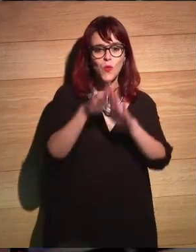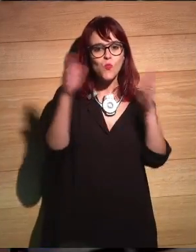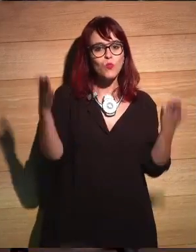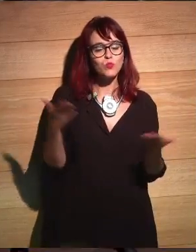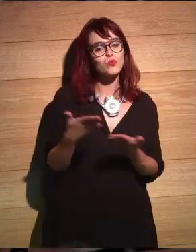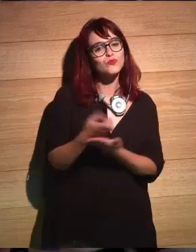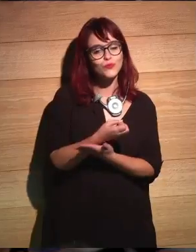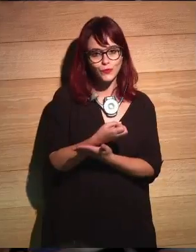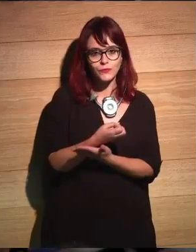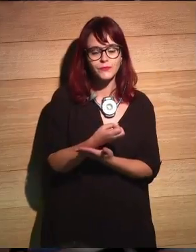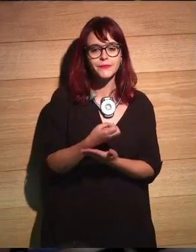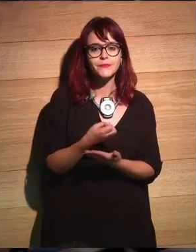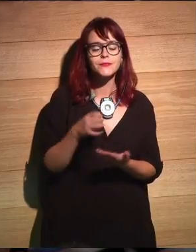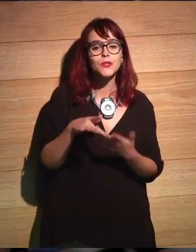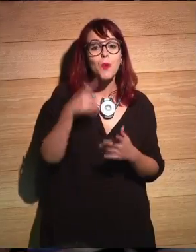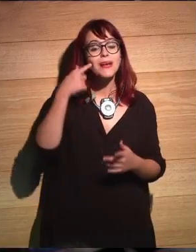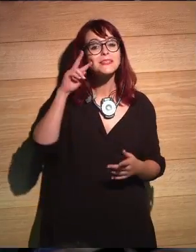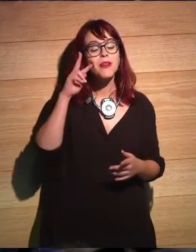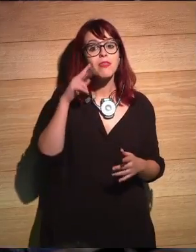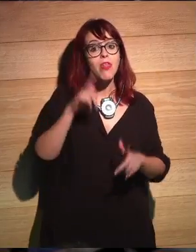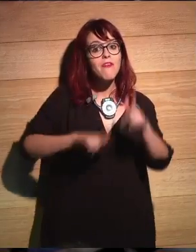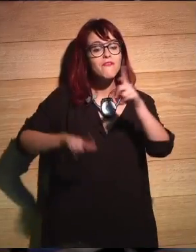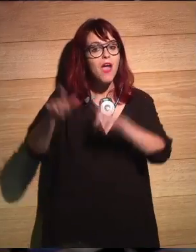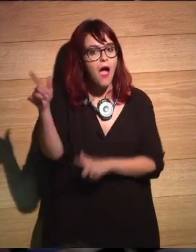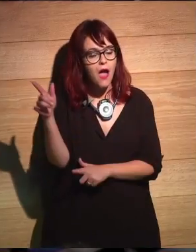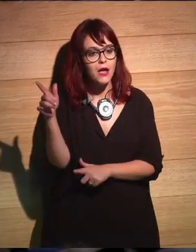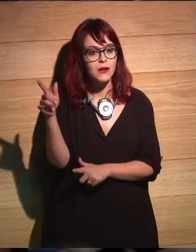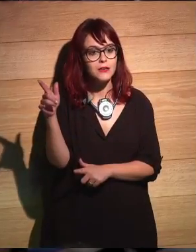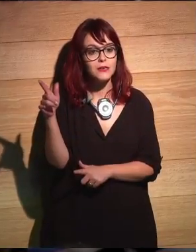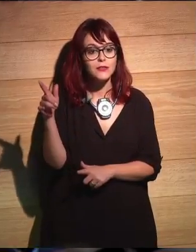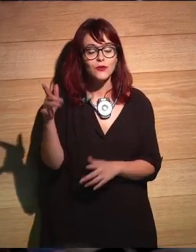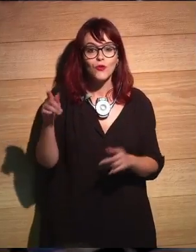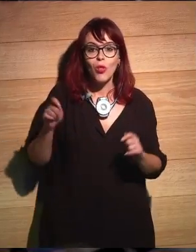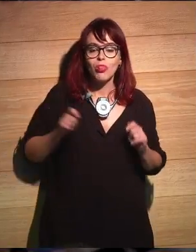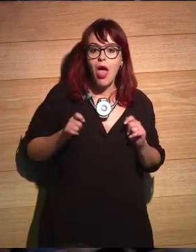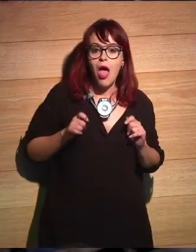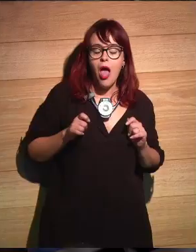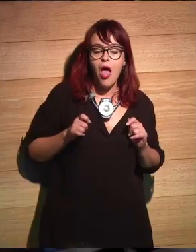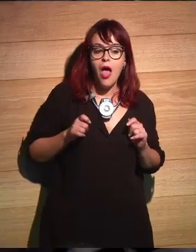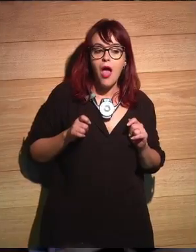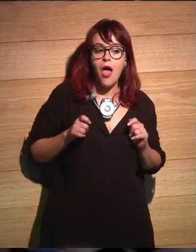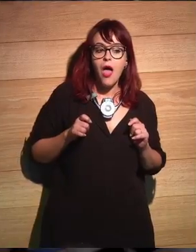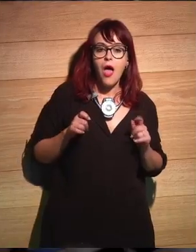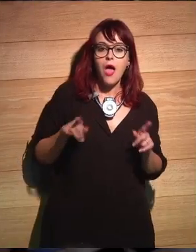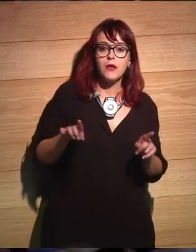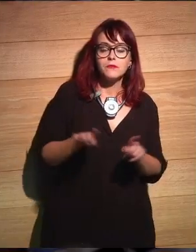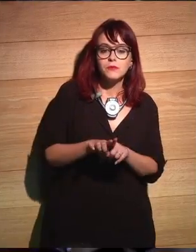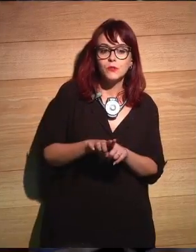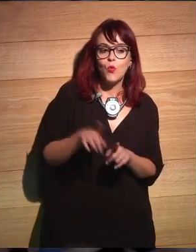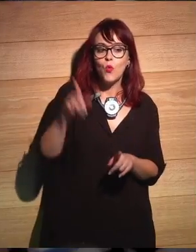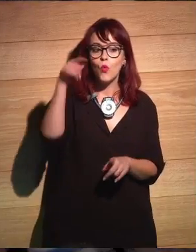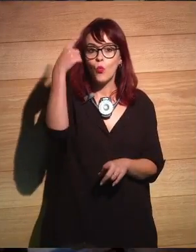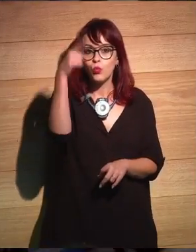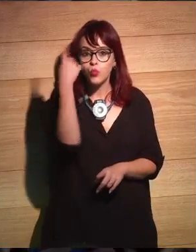mean, everyone, when we speak about the experience of traveling, how that